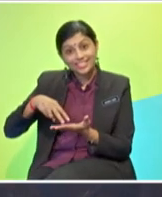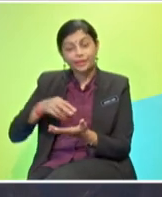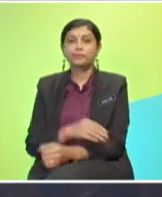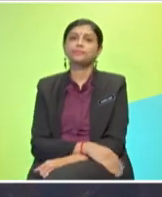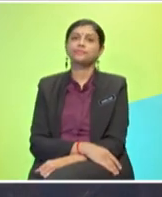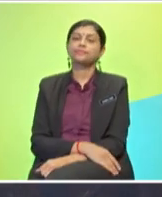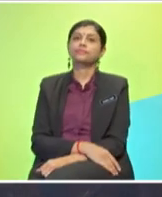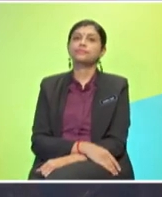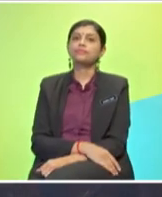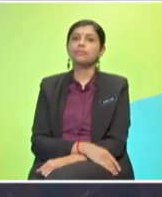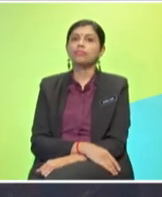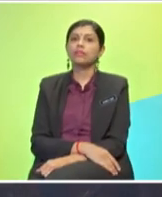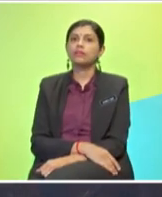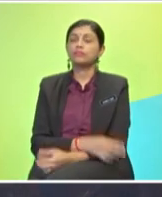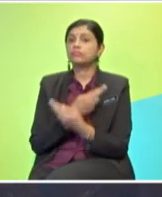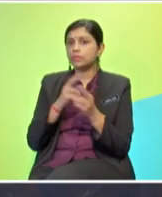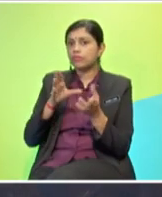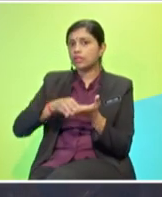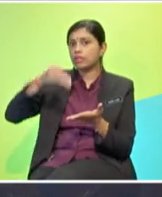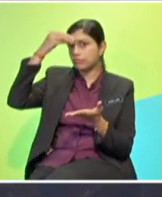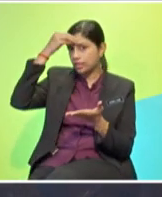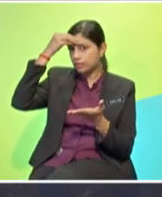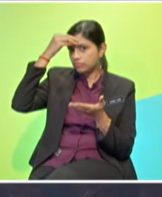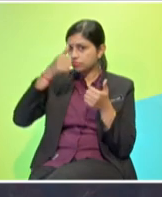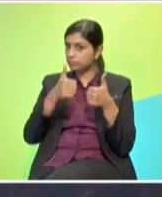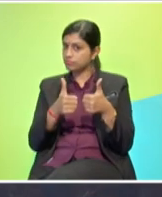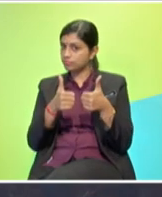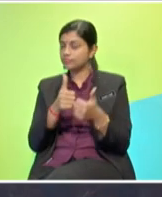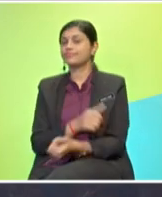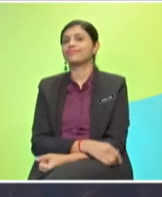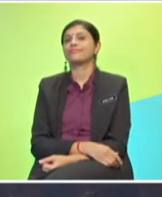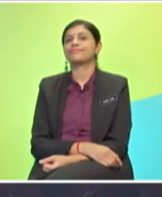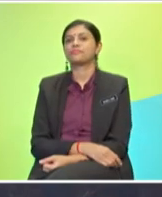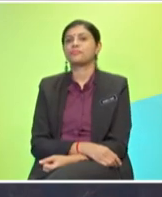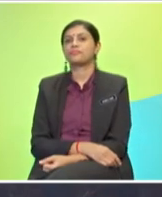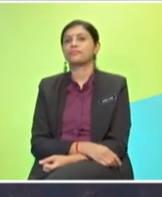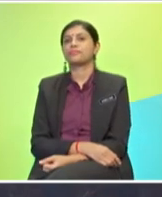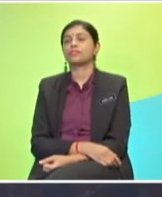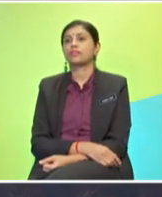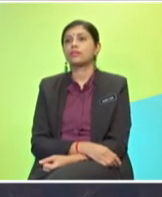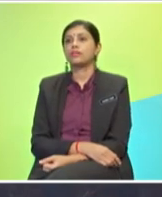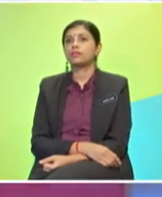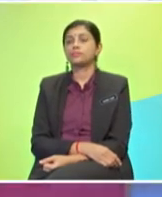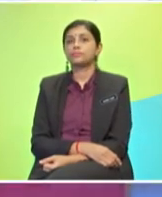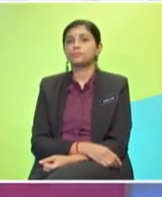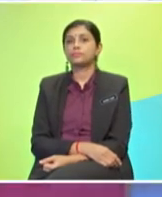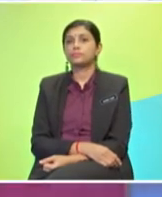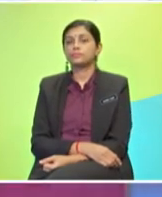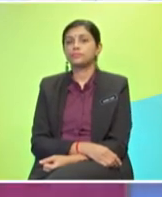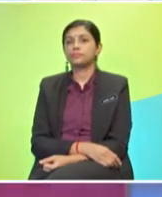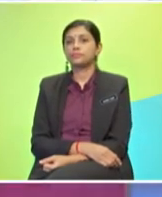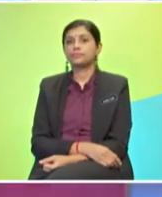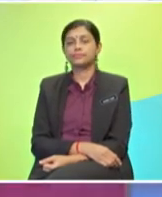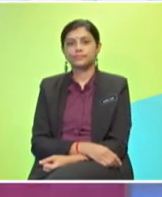You are right. Okay, are you ready to learn? Yes, of course, teacher. Let's proceed. Yeah. Mm-hmm. Okay, fine. Before I